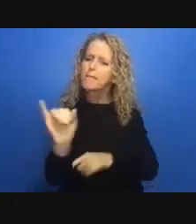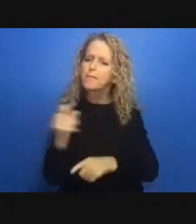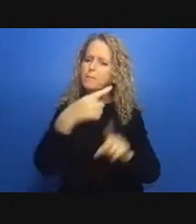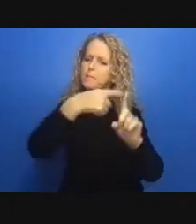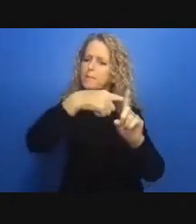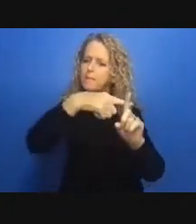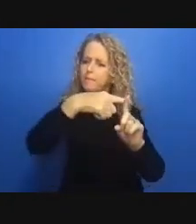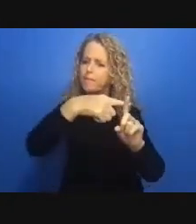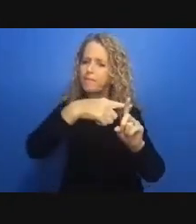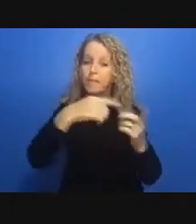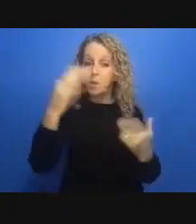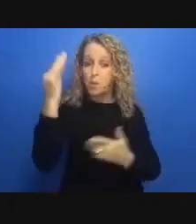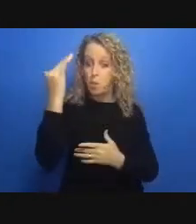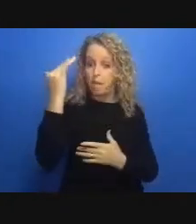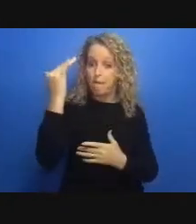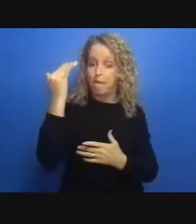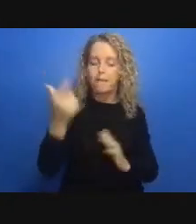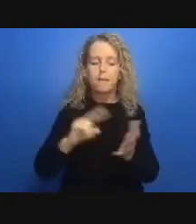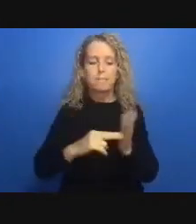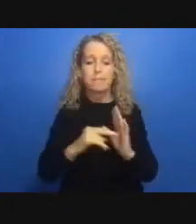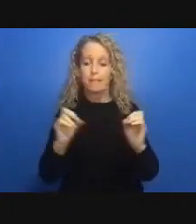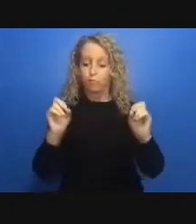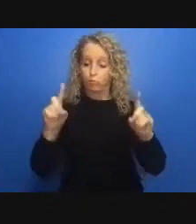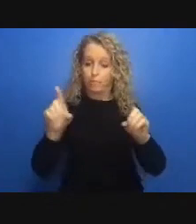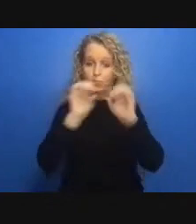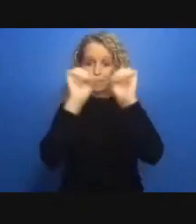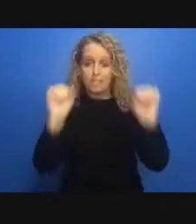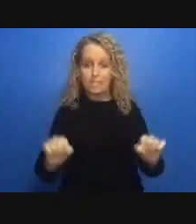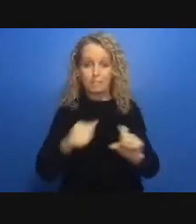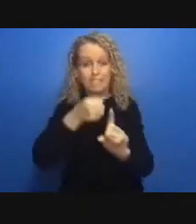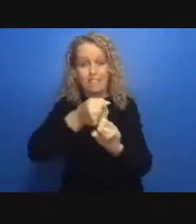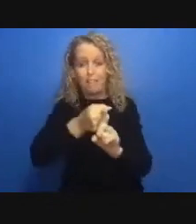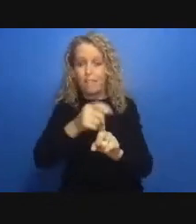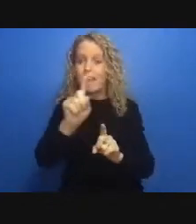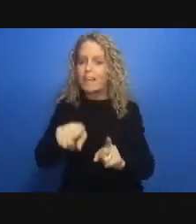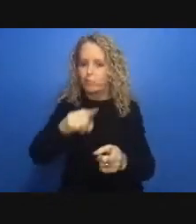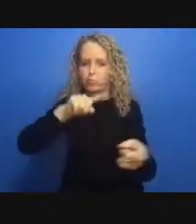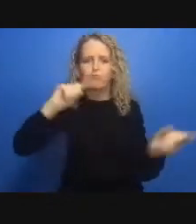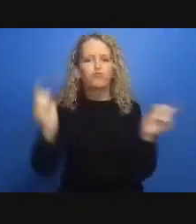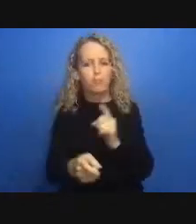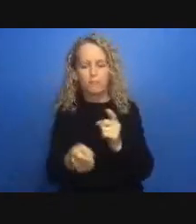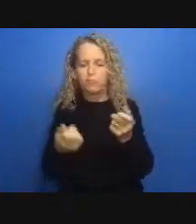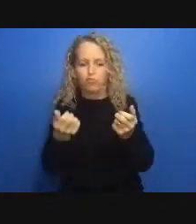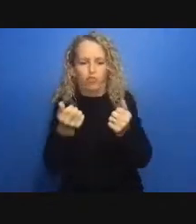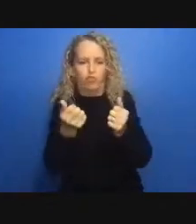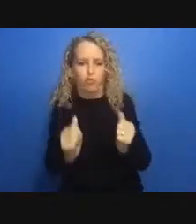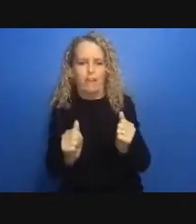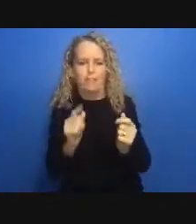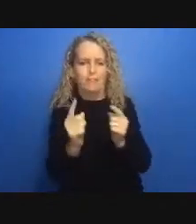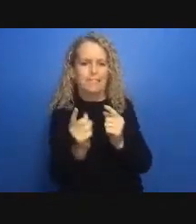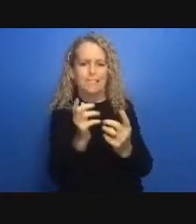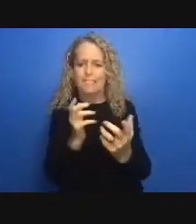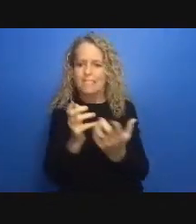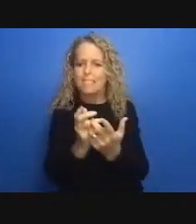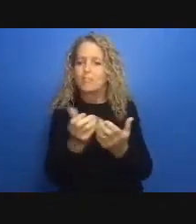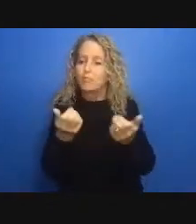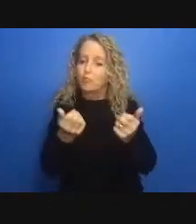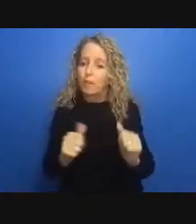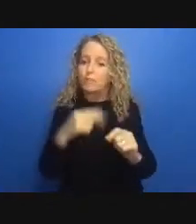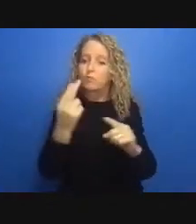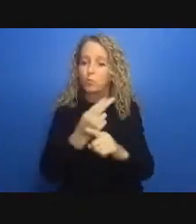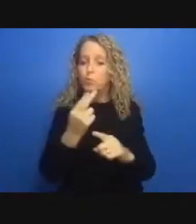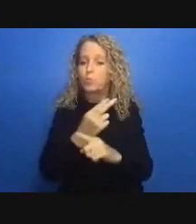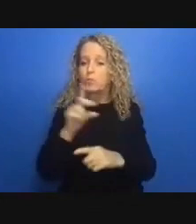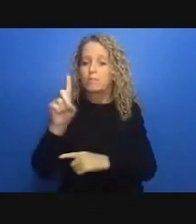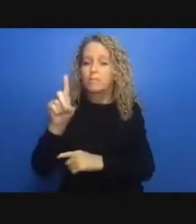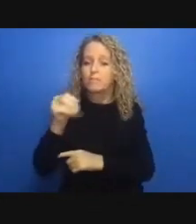education organizations to try new things when it comes to the use of digital technologies in education and when it comes to